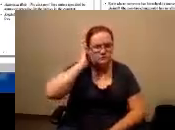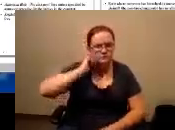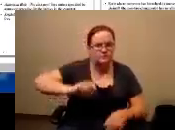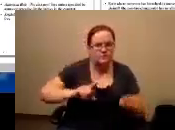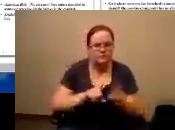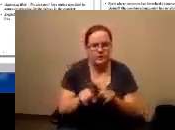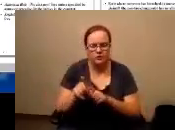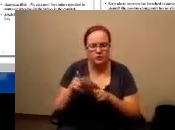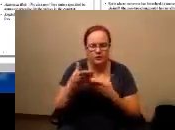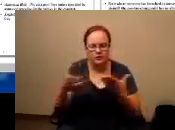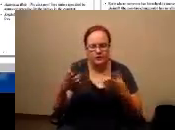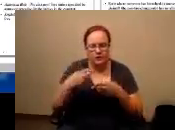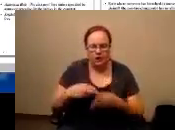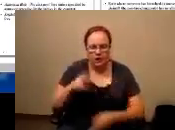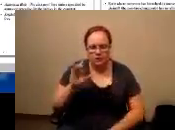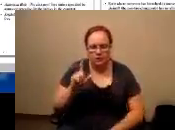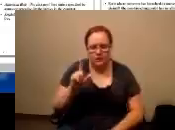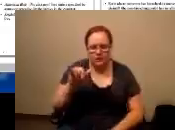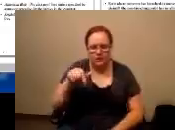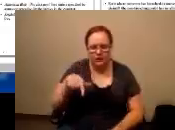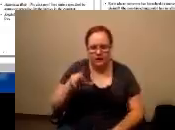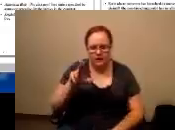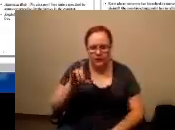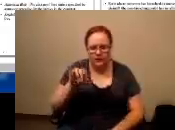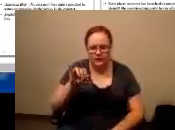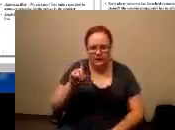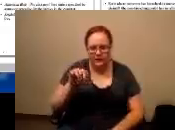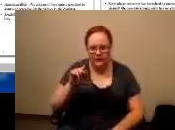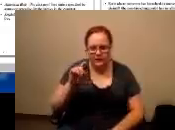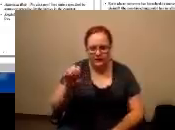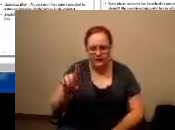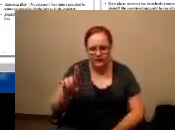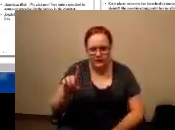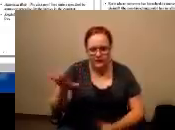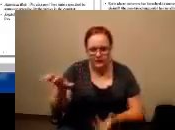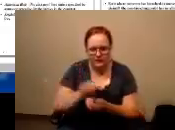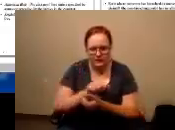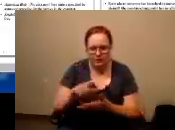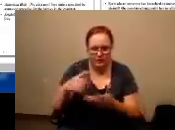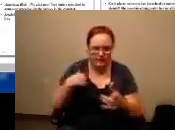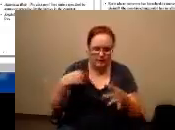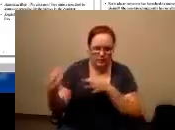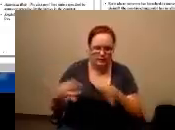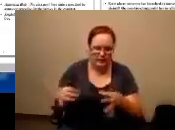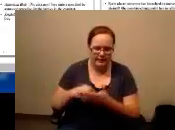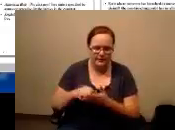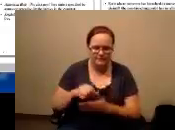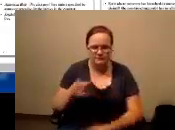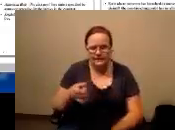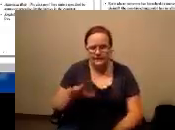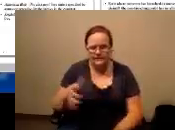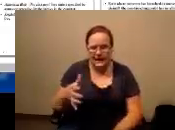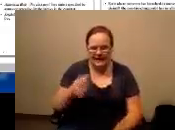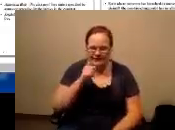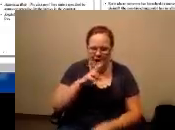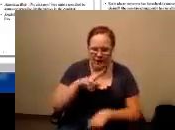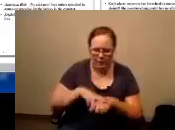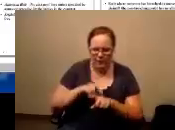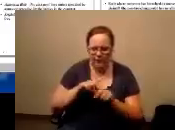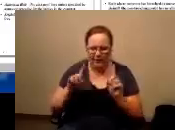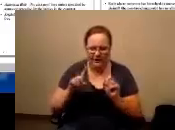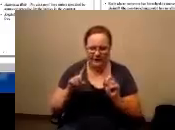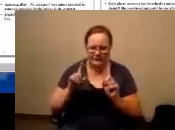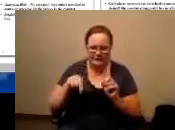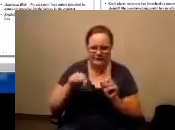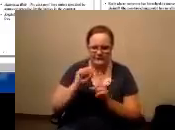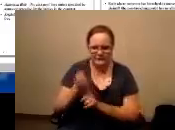thing called liquidated damages, which I want to explain. Liquidated damages is kind of unusual, but it's